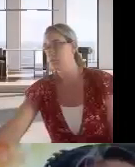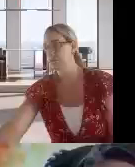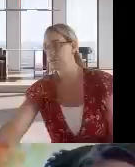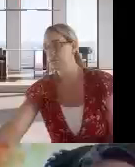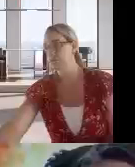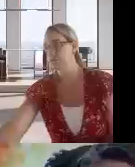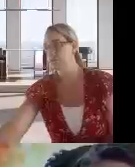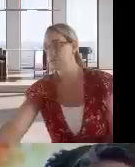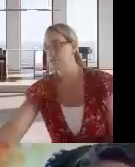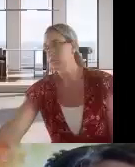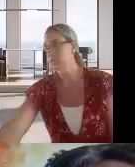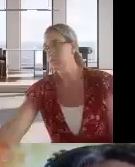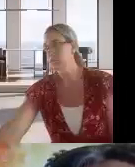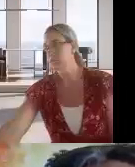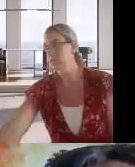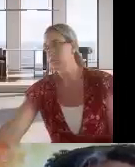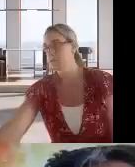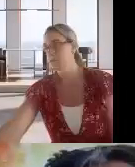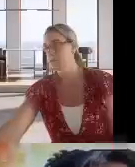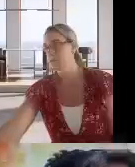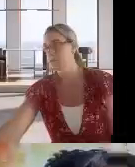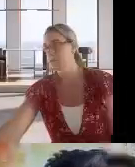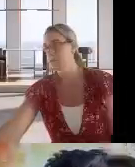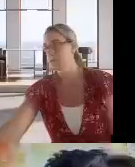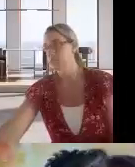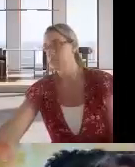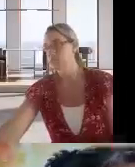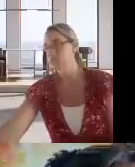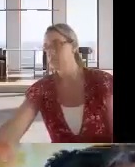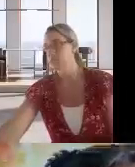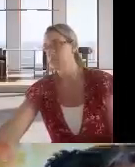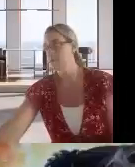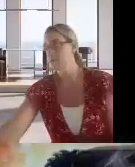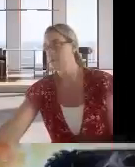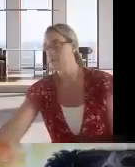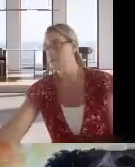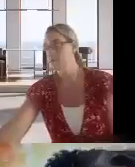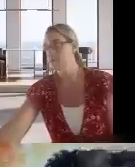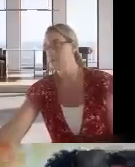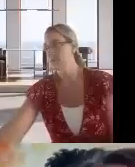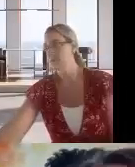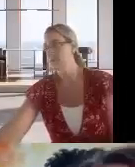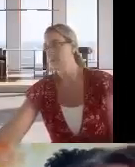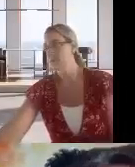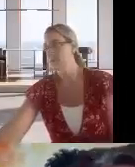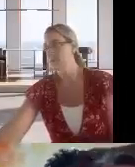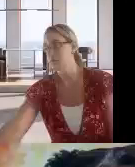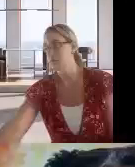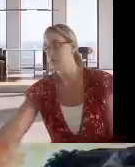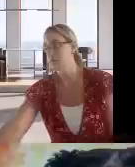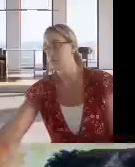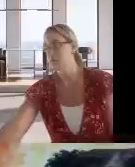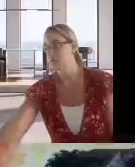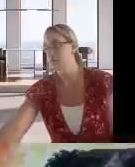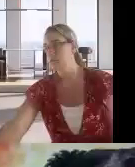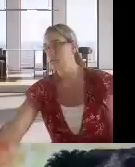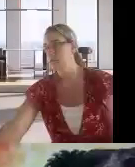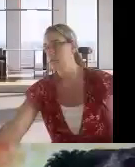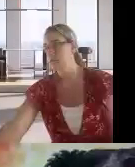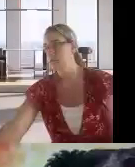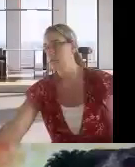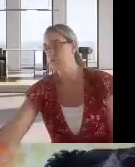the first component is to offer our newly appointed principals with one-on-one on-site job shadowing,